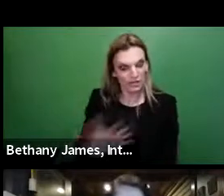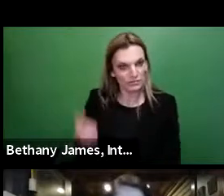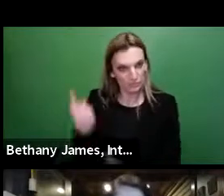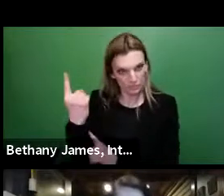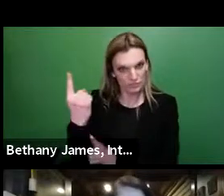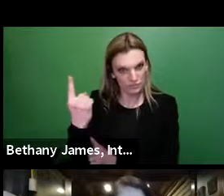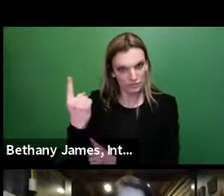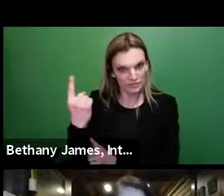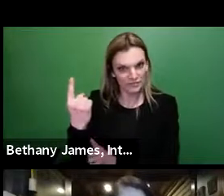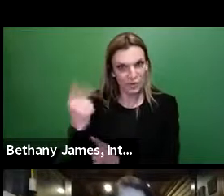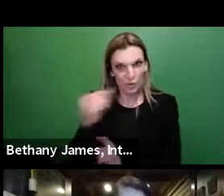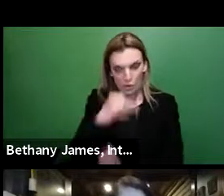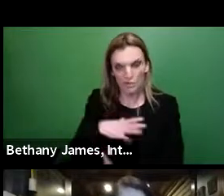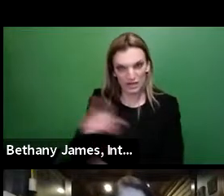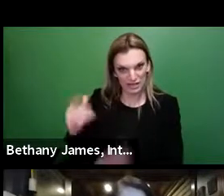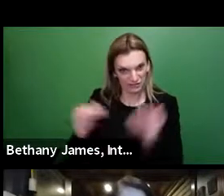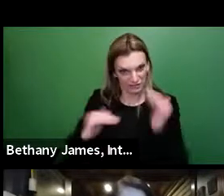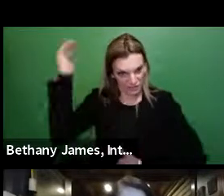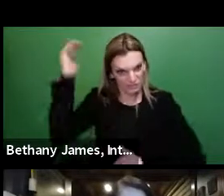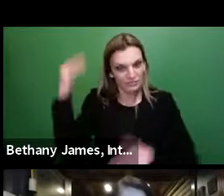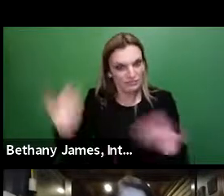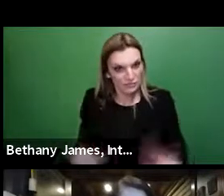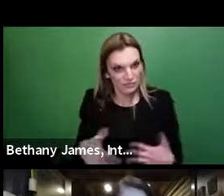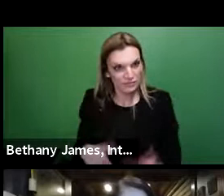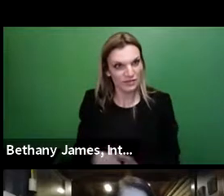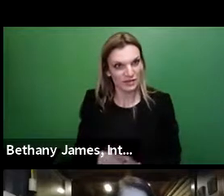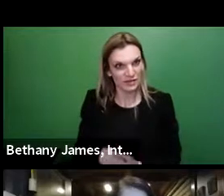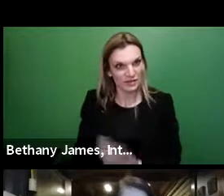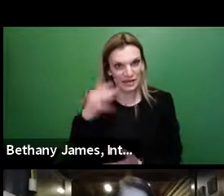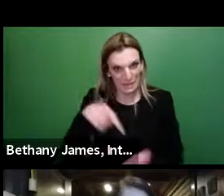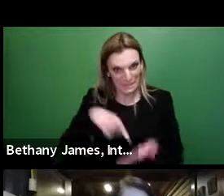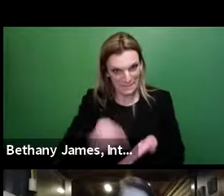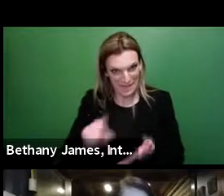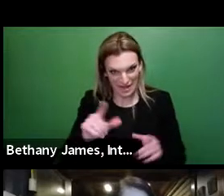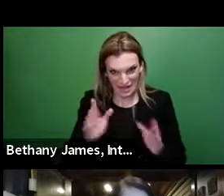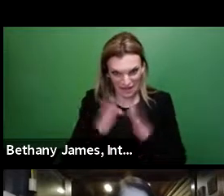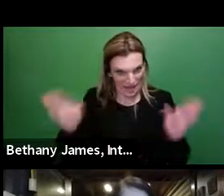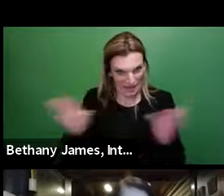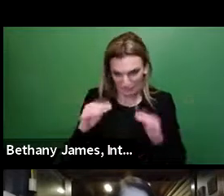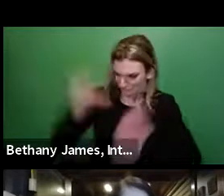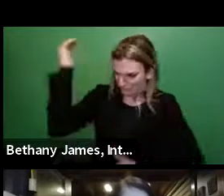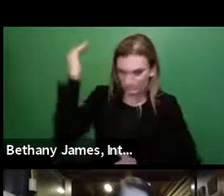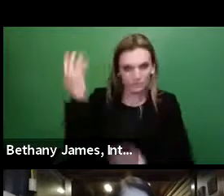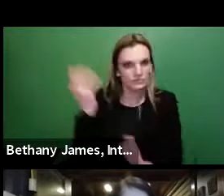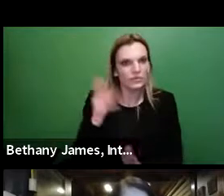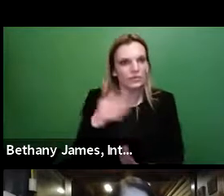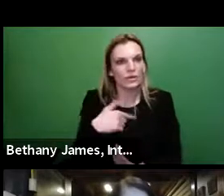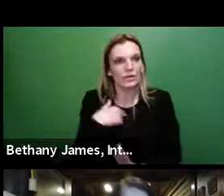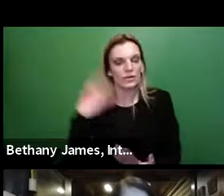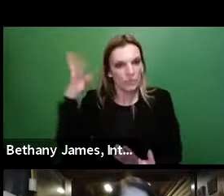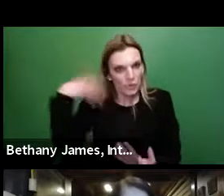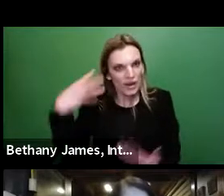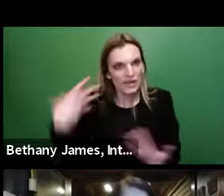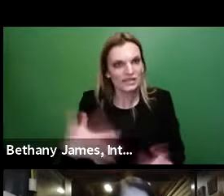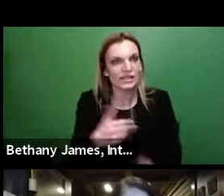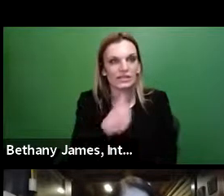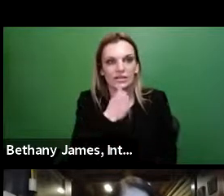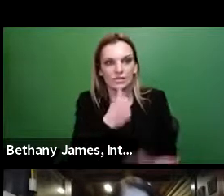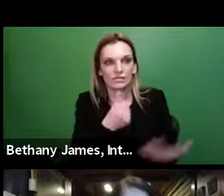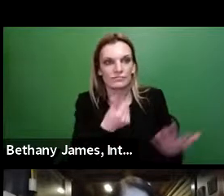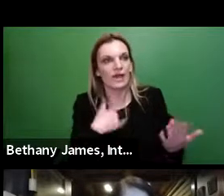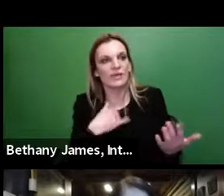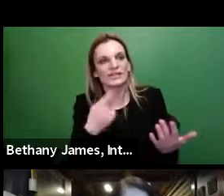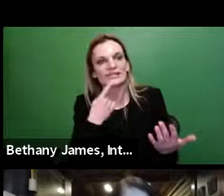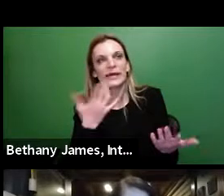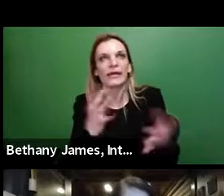a staggering amount. So when we're talking about gender pay gap and we throw these numbers around that it's, you know, women of color get 70 cents